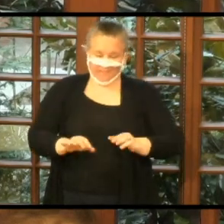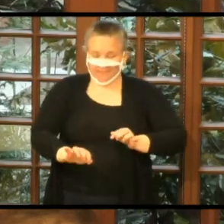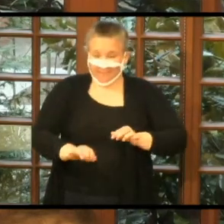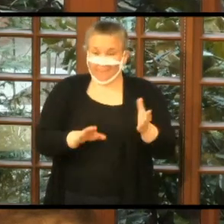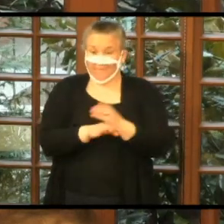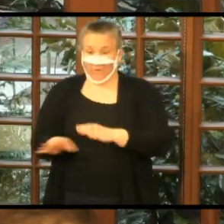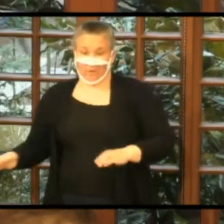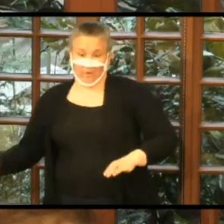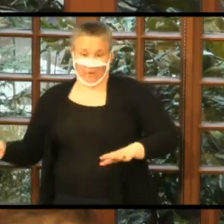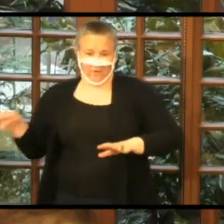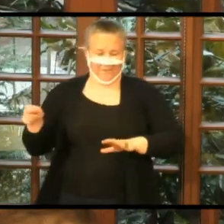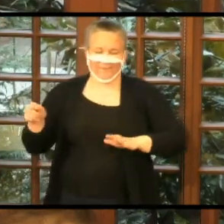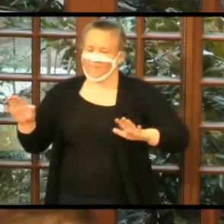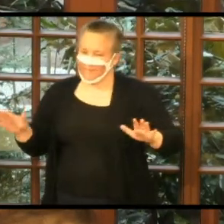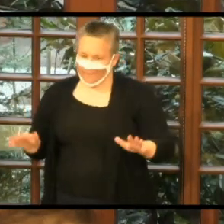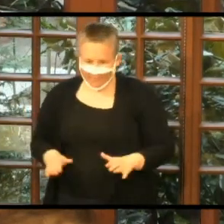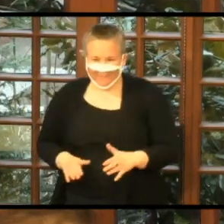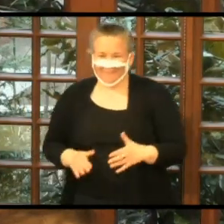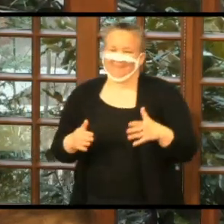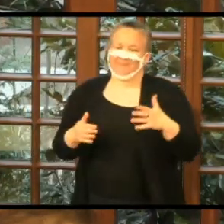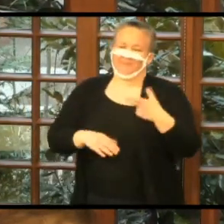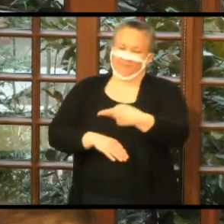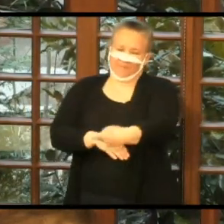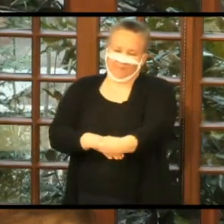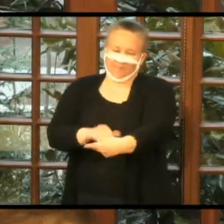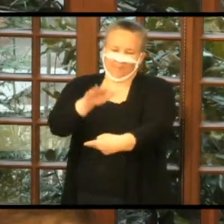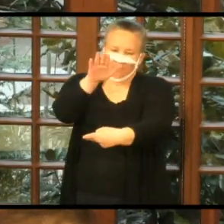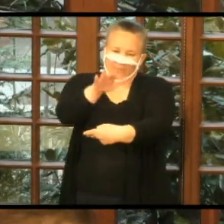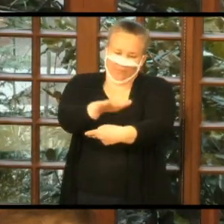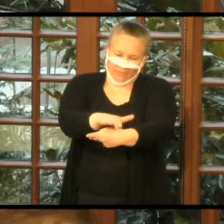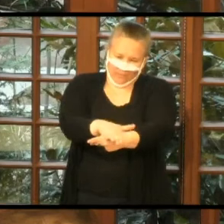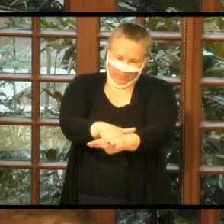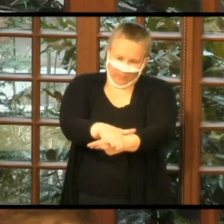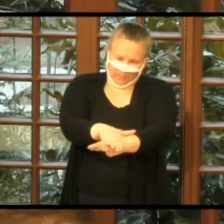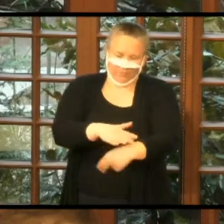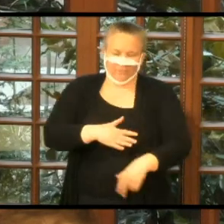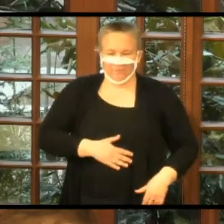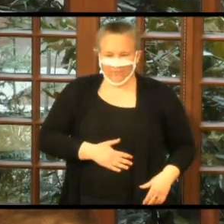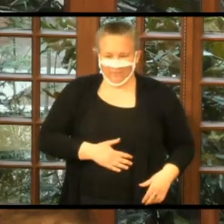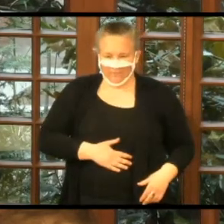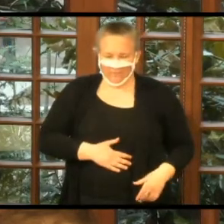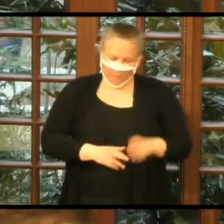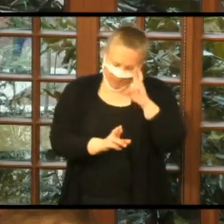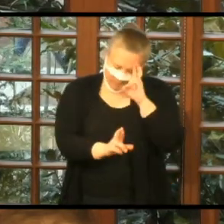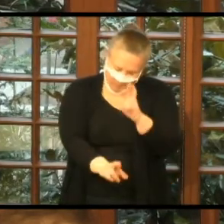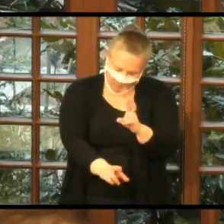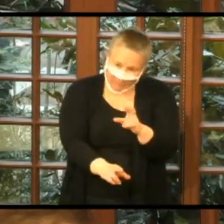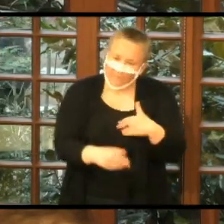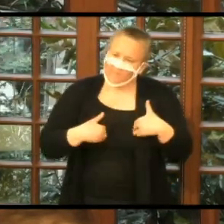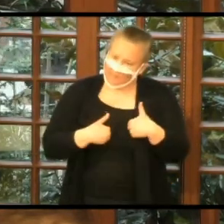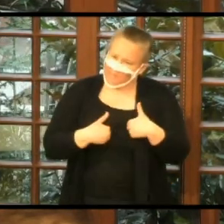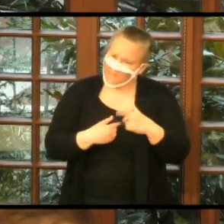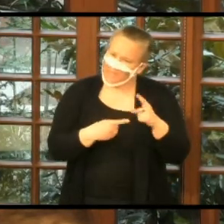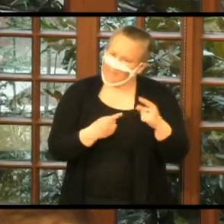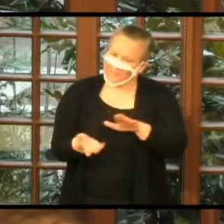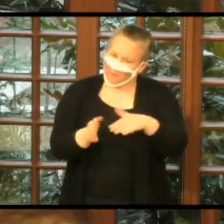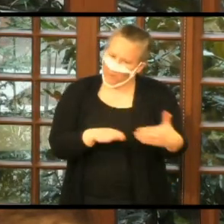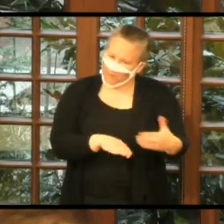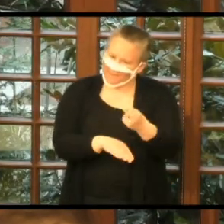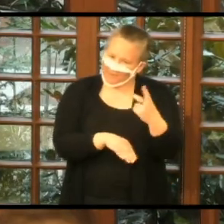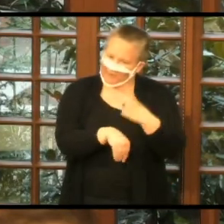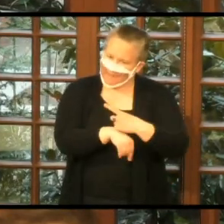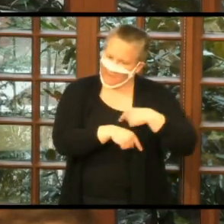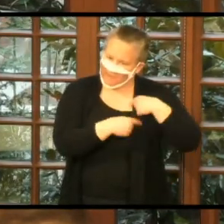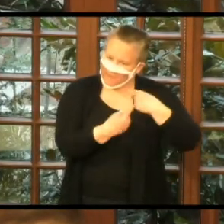scalpel, Probir lays his hand over the rose burgundy torso in a moment of respect. This creature has been a corpse for several